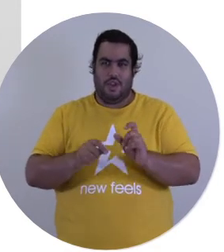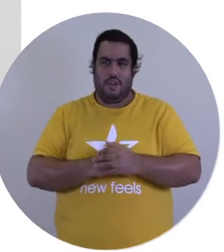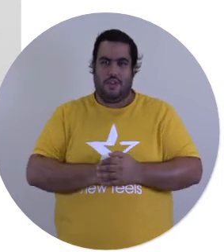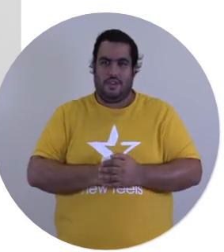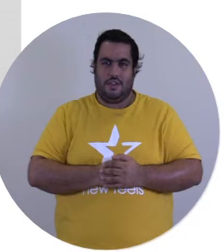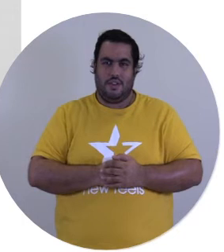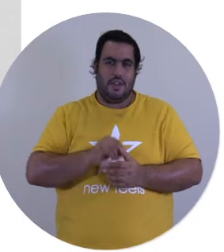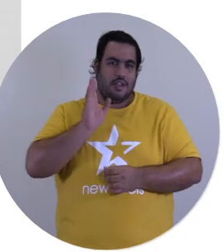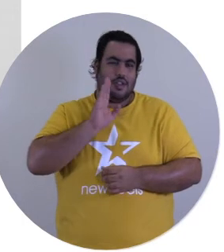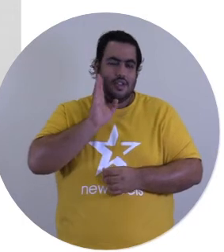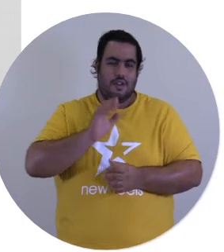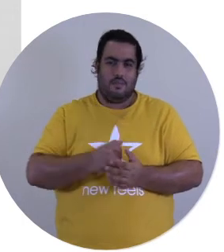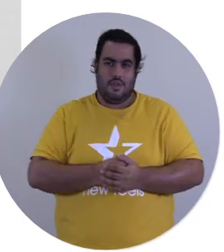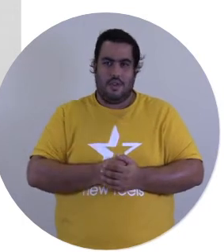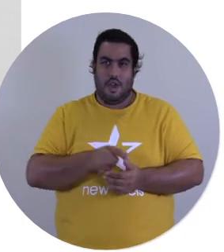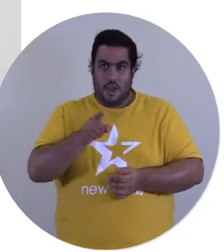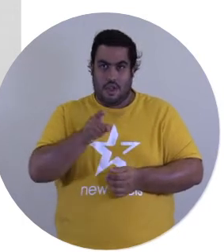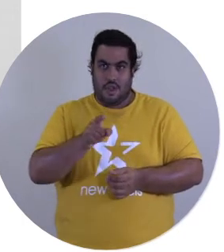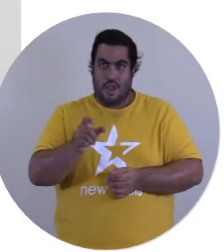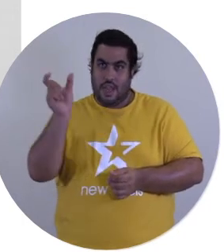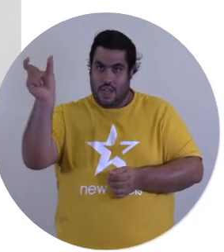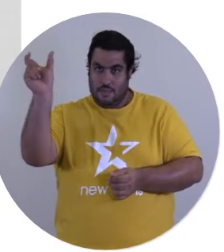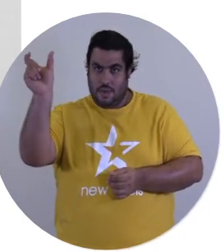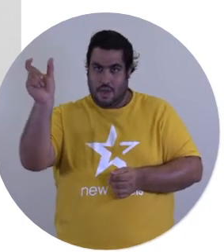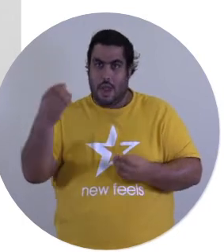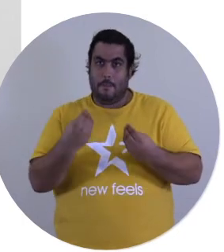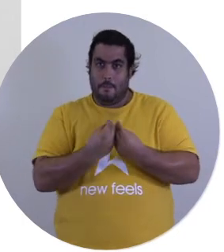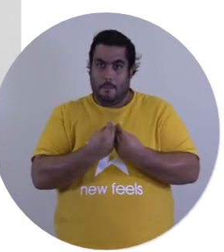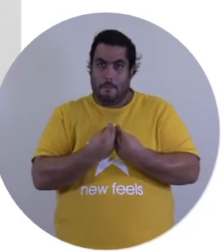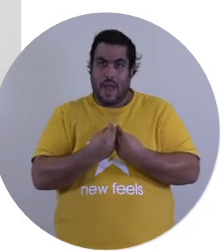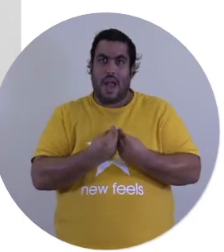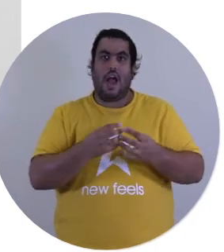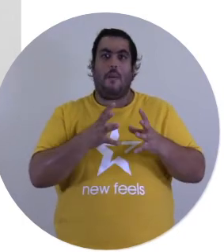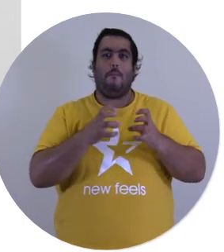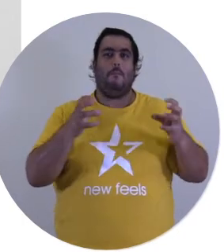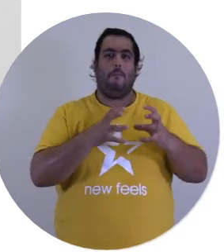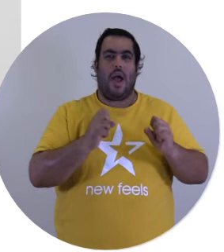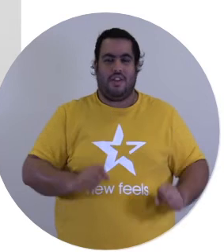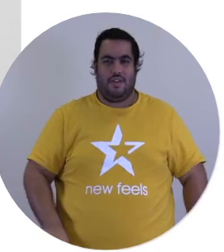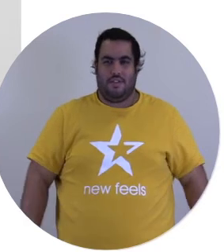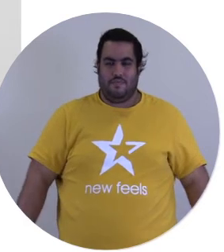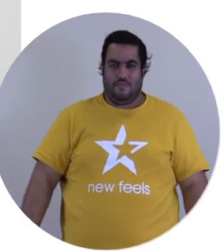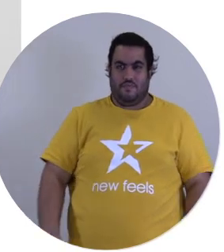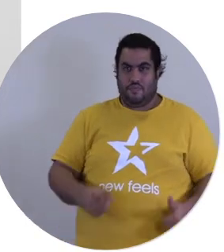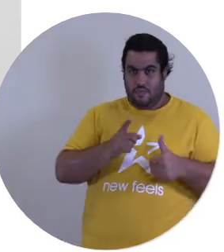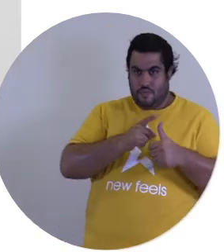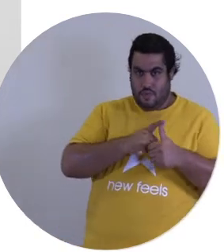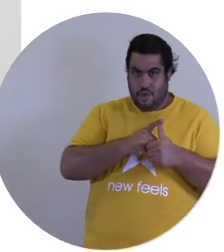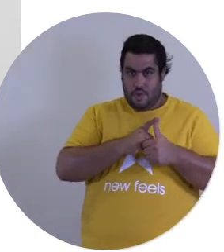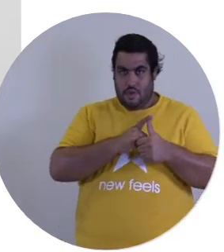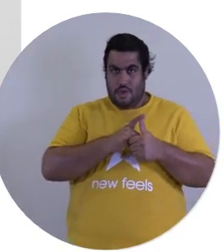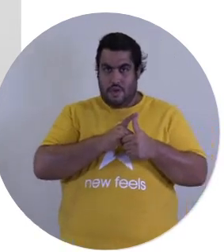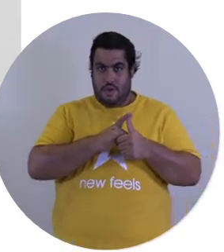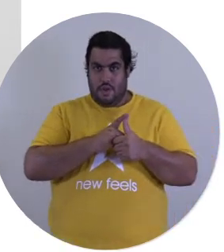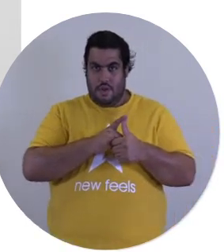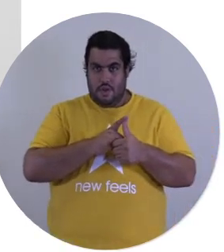you. Try to match these words with the definitions. We will give you examples. First, we